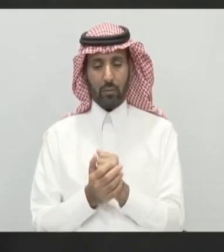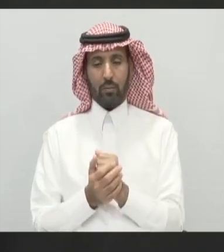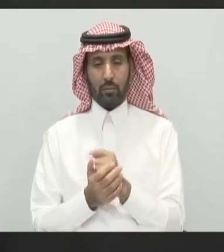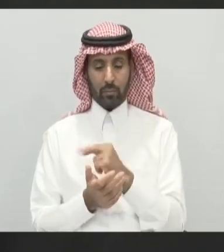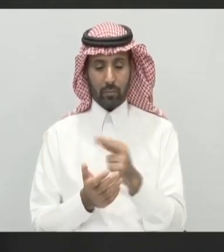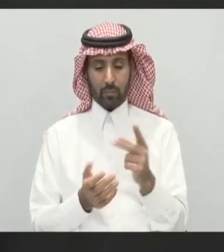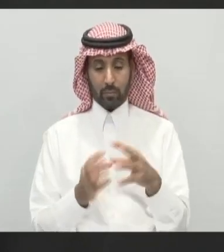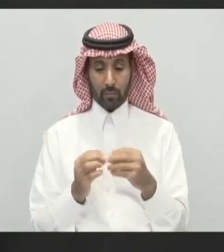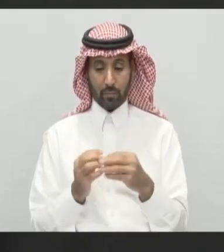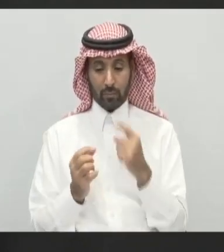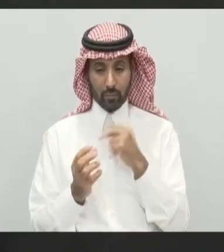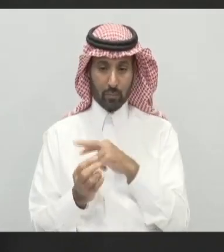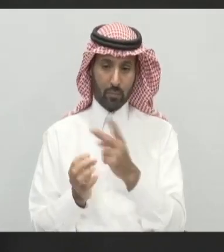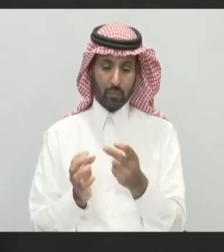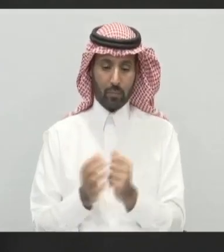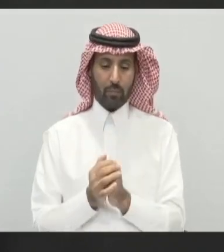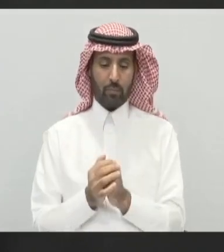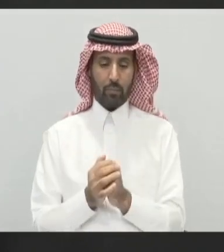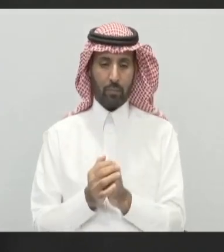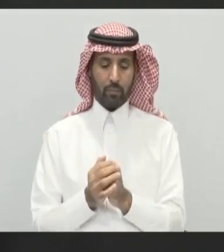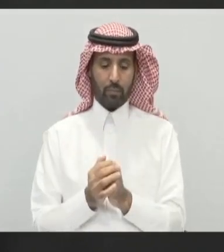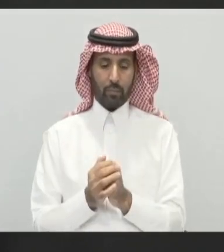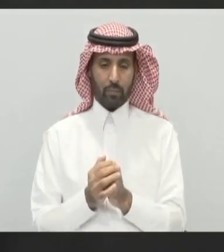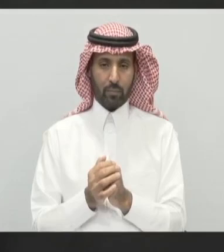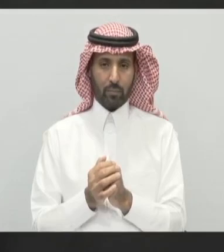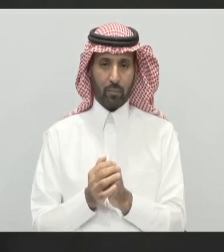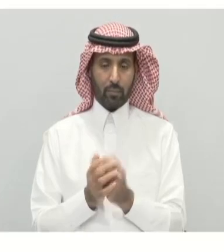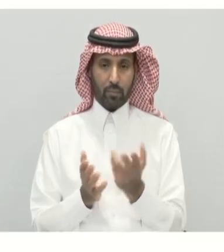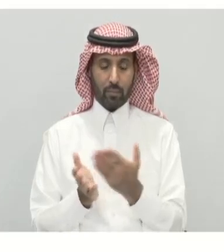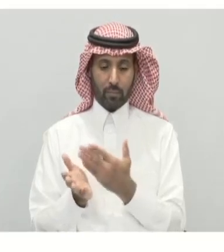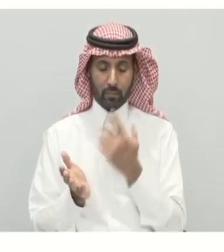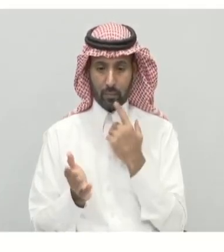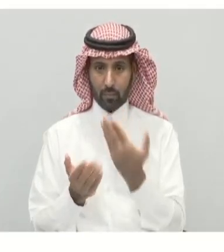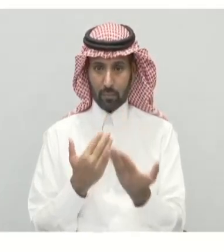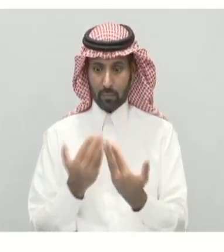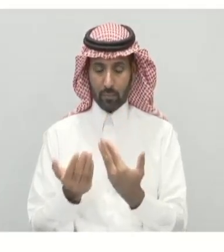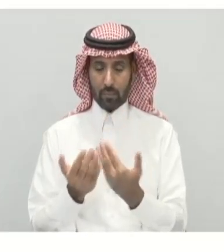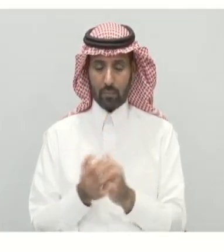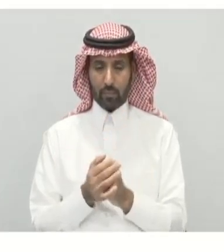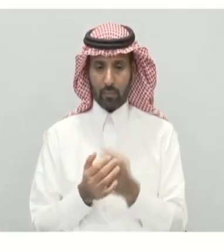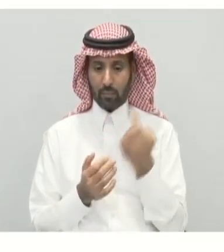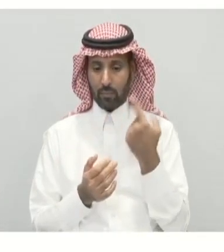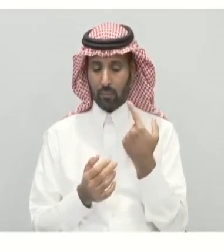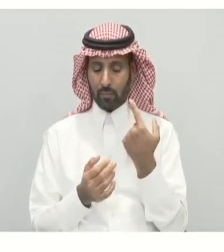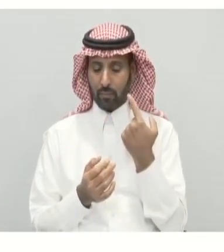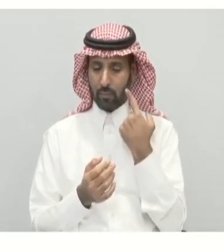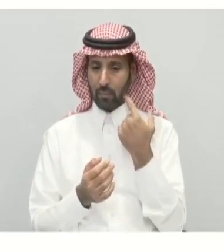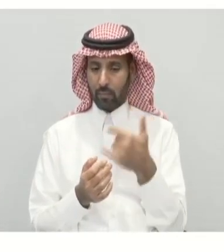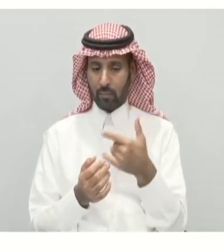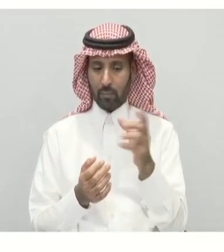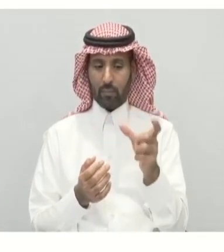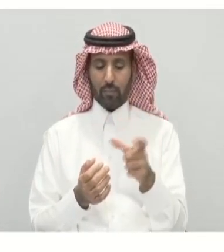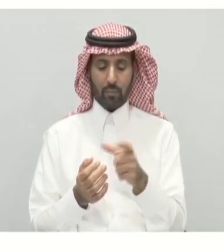change the meaning from come into coming up. Okay? Now let's go to the conversation part, and in here, let's try